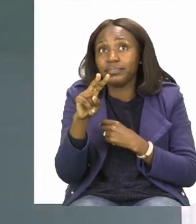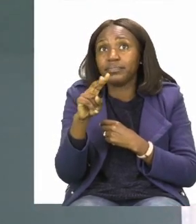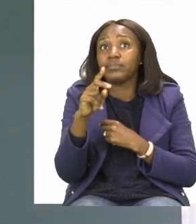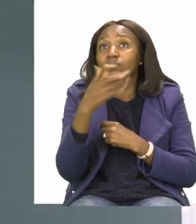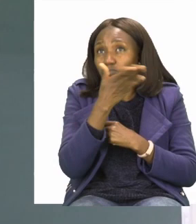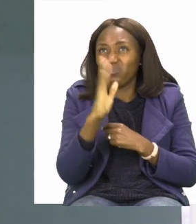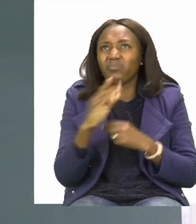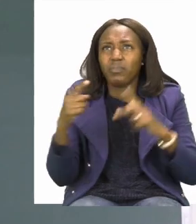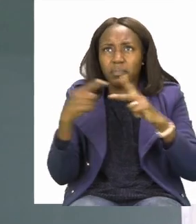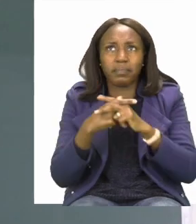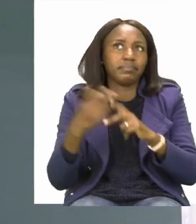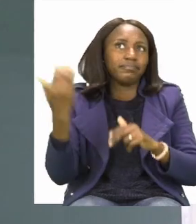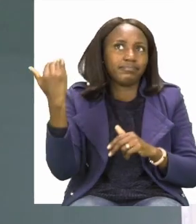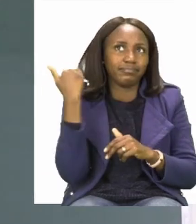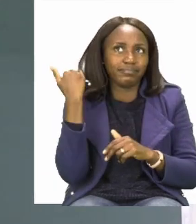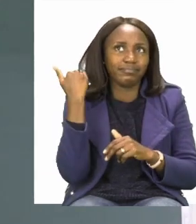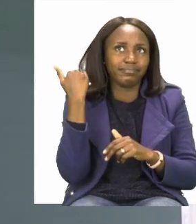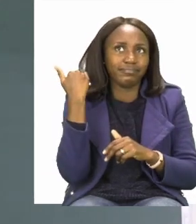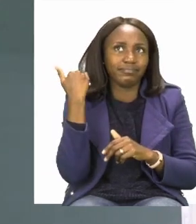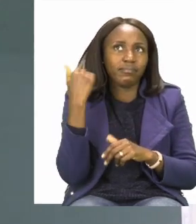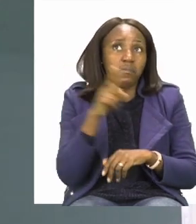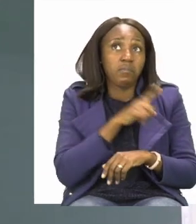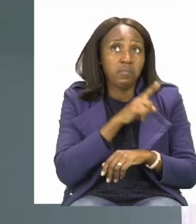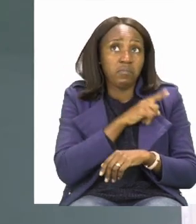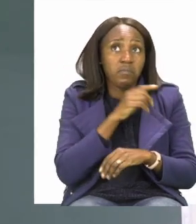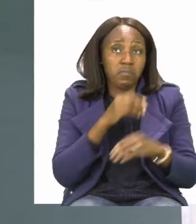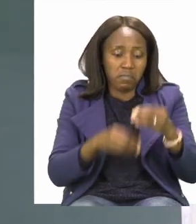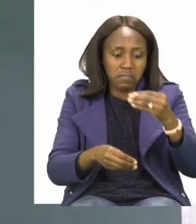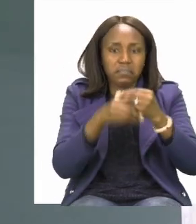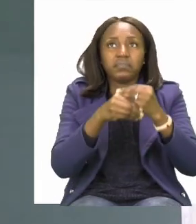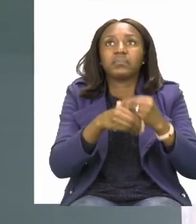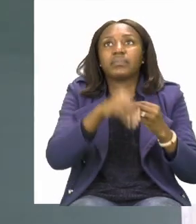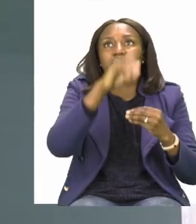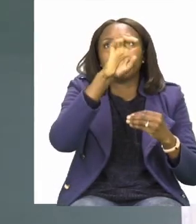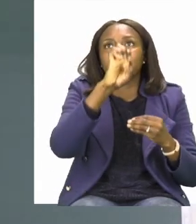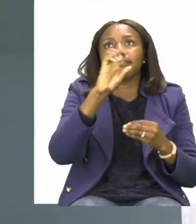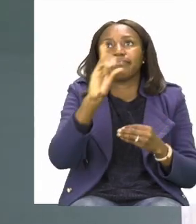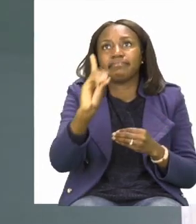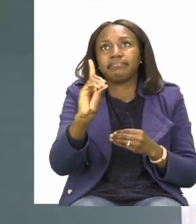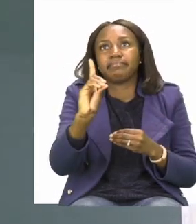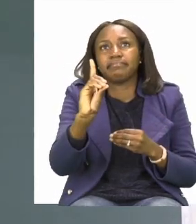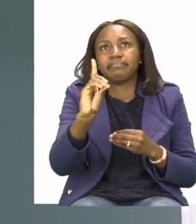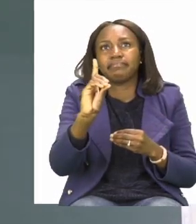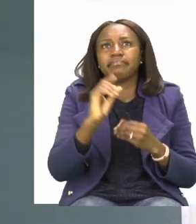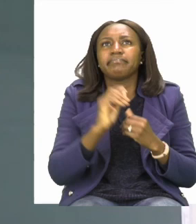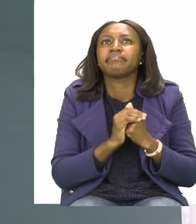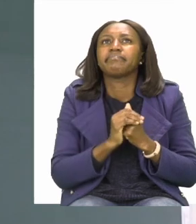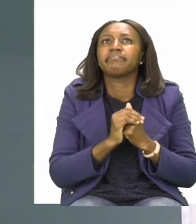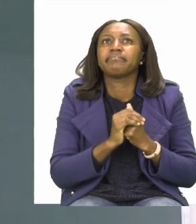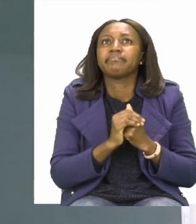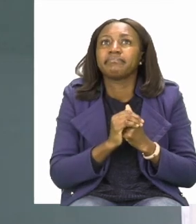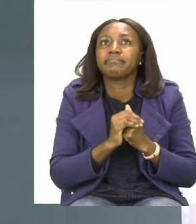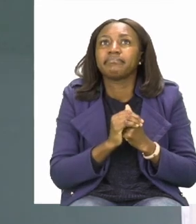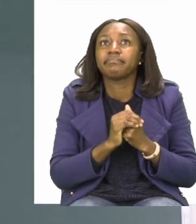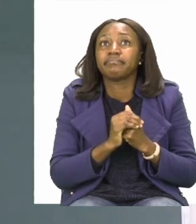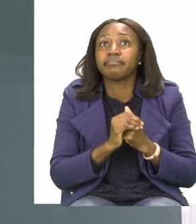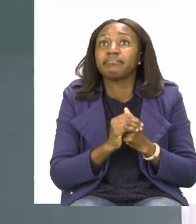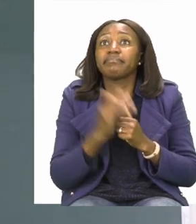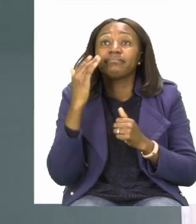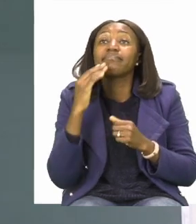All 3 of these were in future tense or regular verbs, But what changed them was to